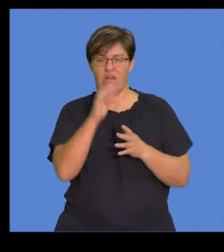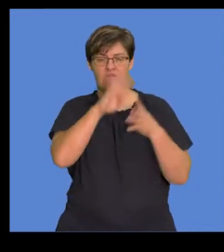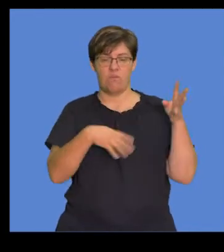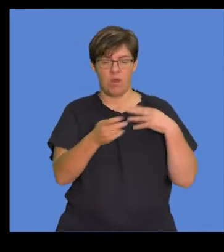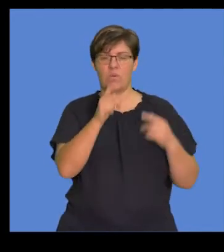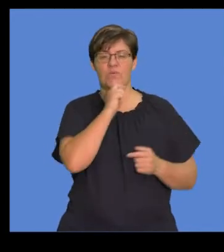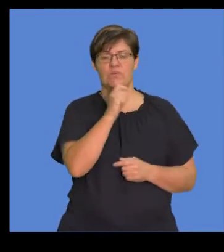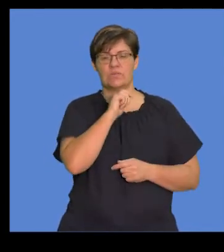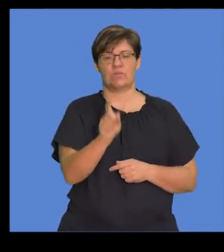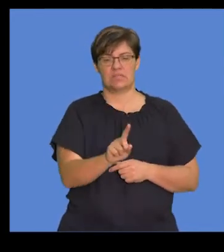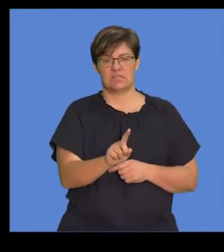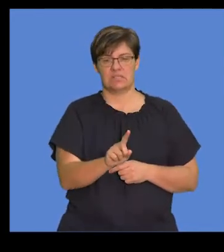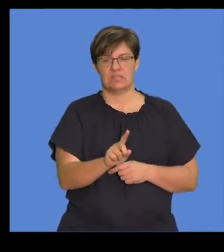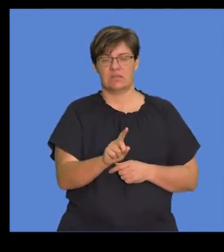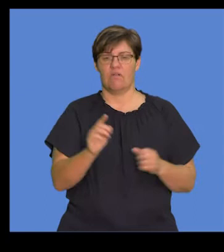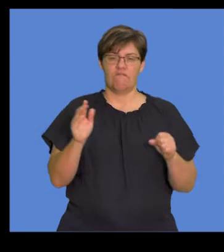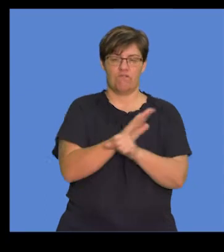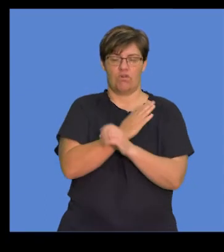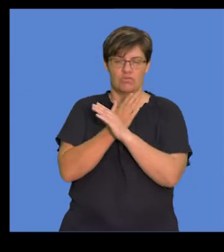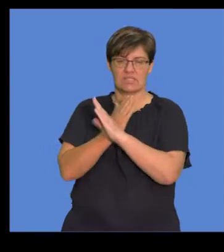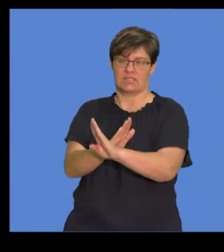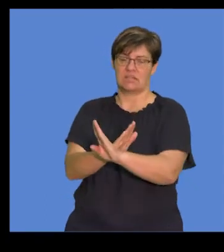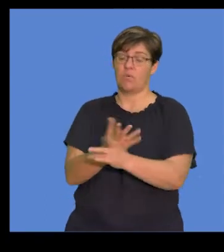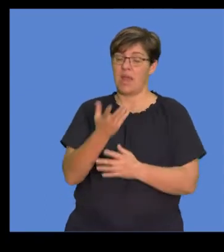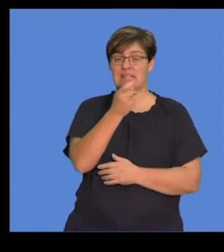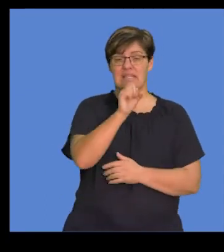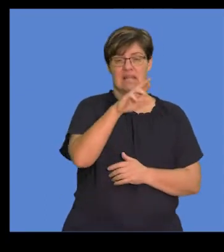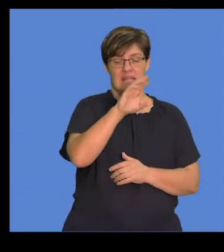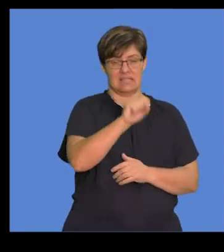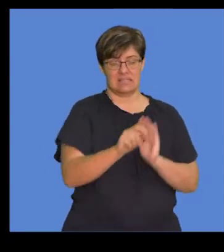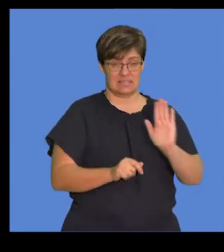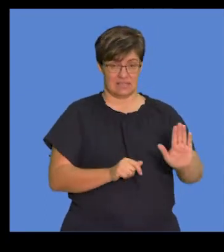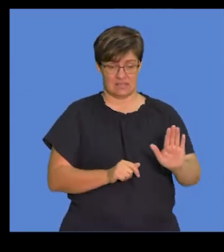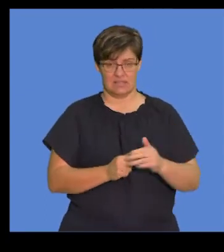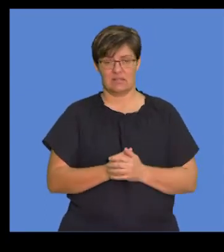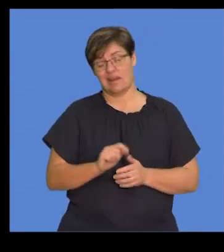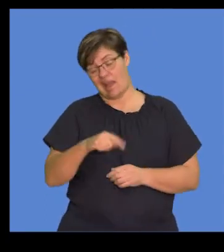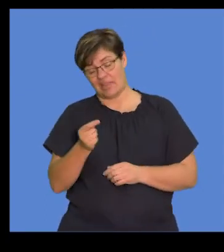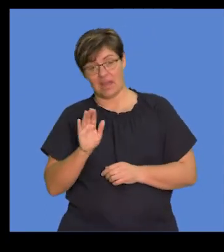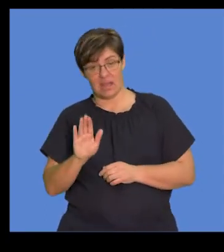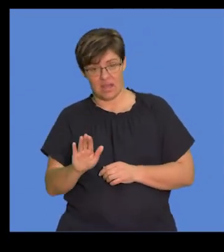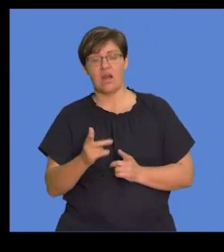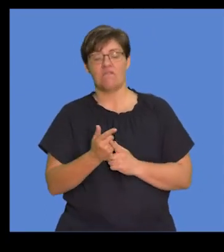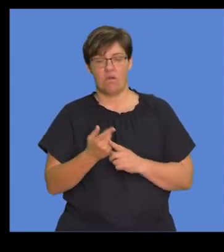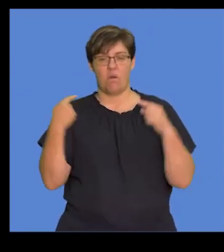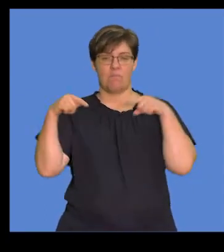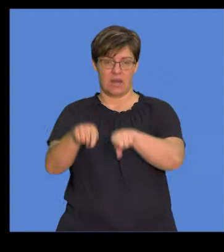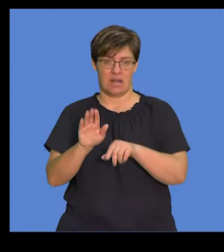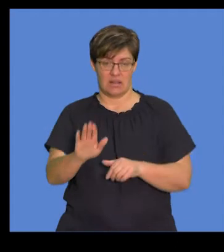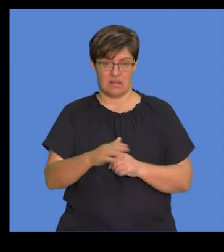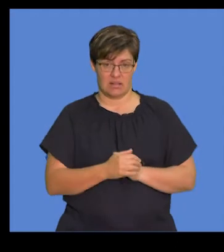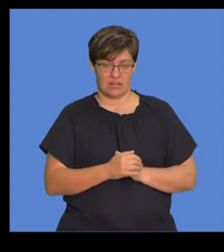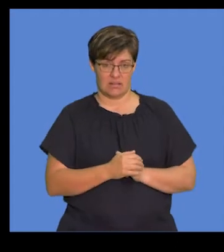is the formula that we use to calculate total resistance in a series circuit. Okay, while the other one is for a